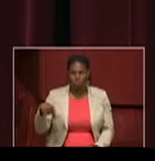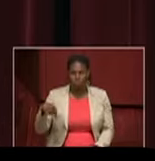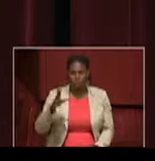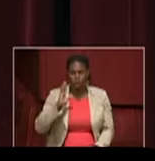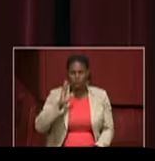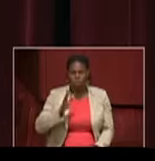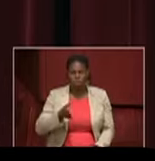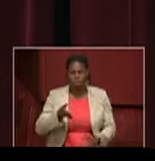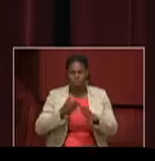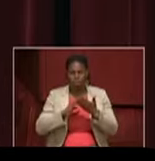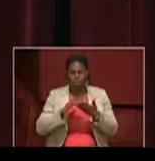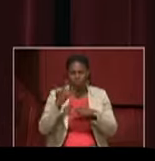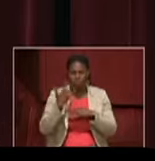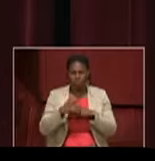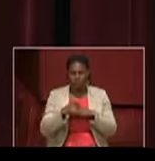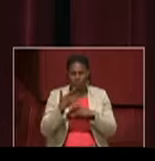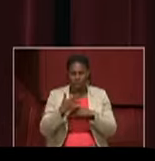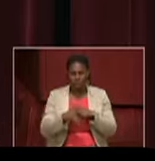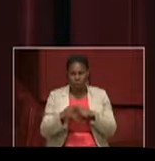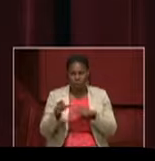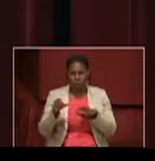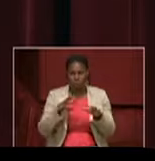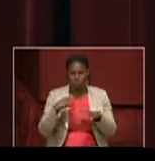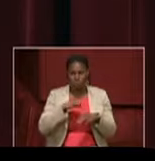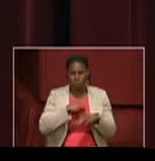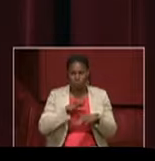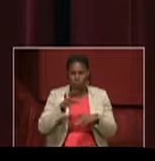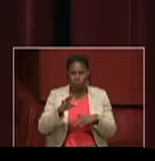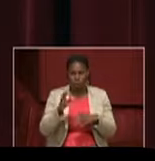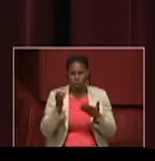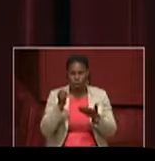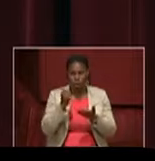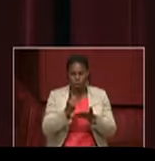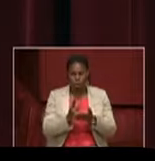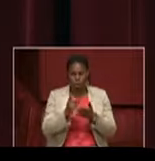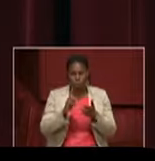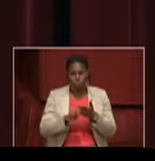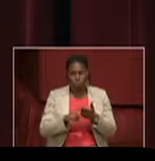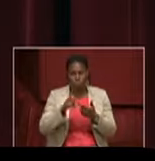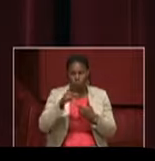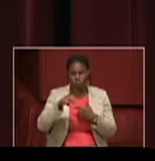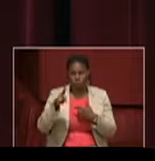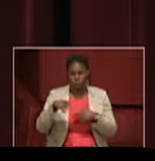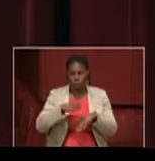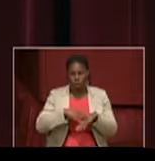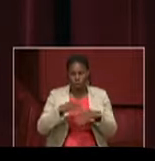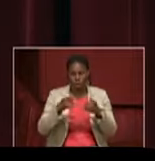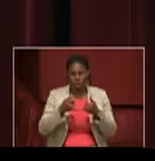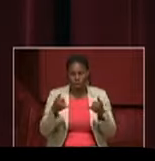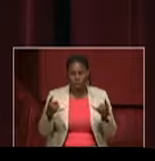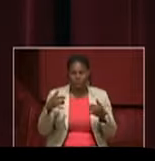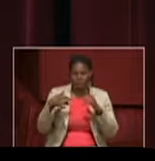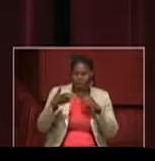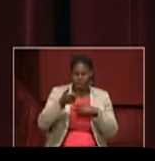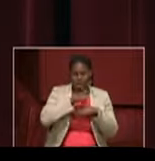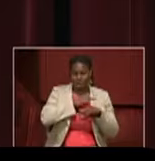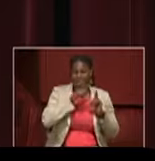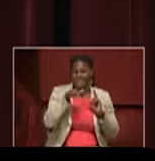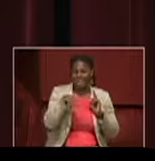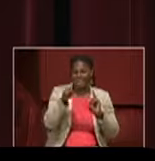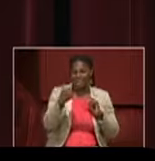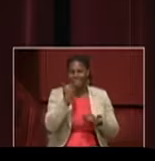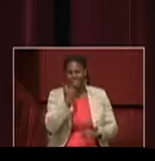become available? Do we have your permission to put that online, your PowerPoint presentation? Yes, you do. Thank